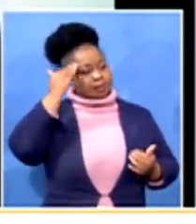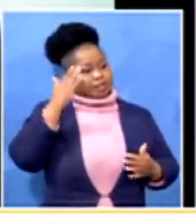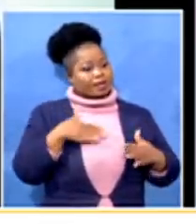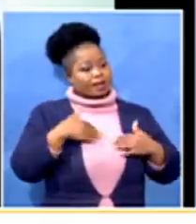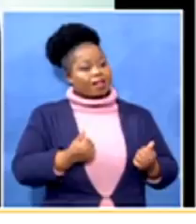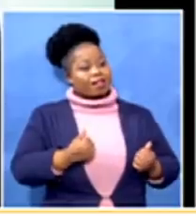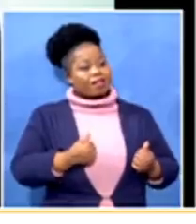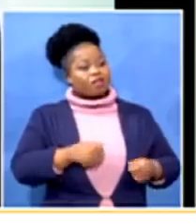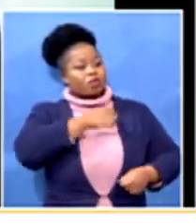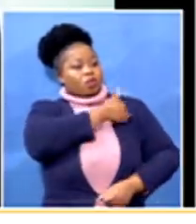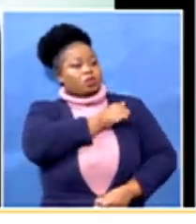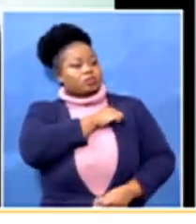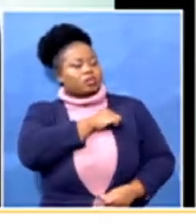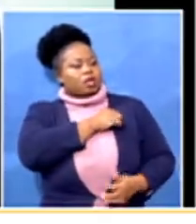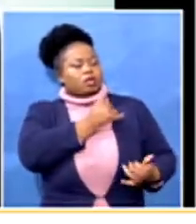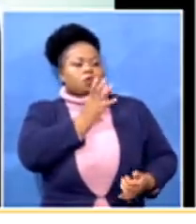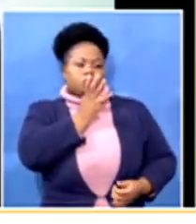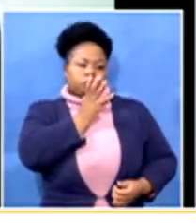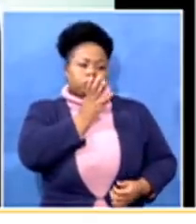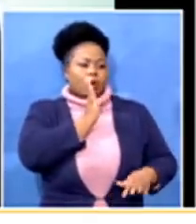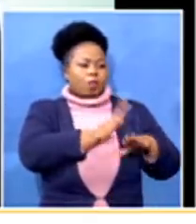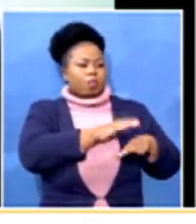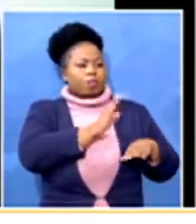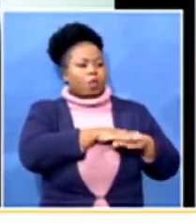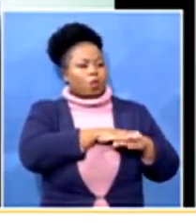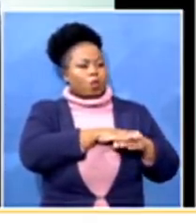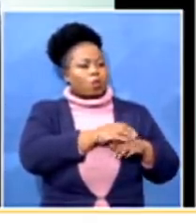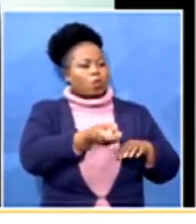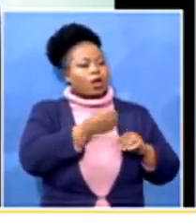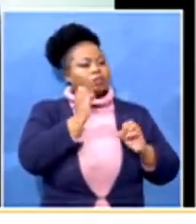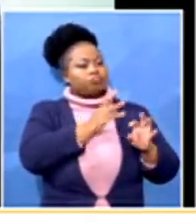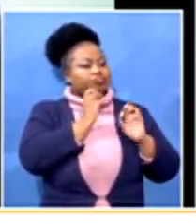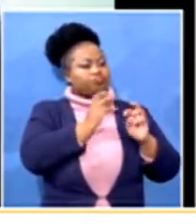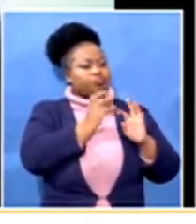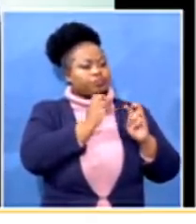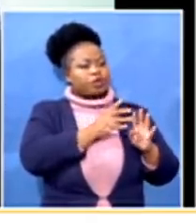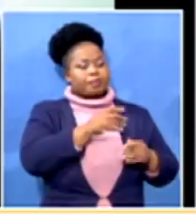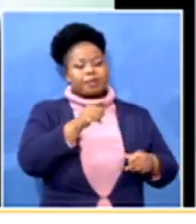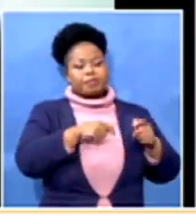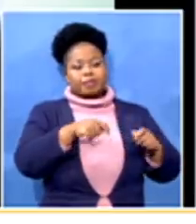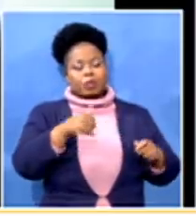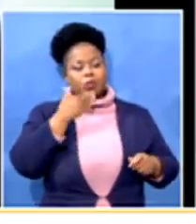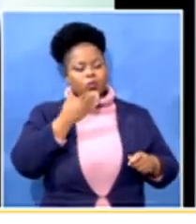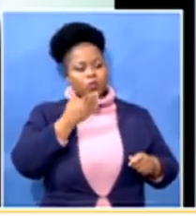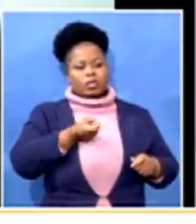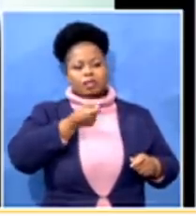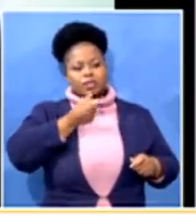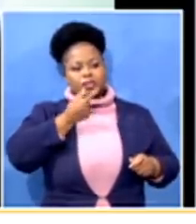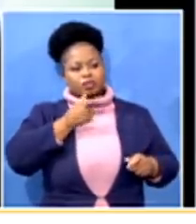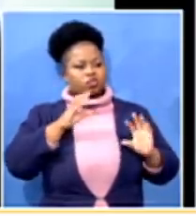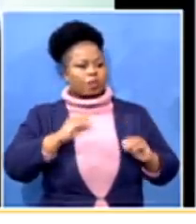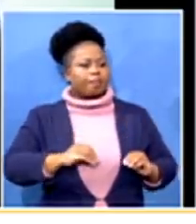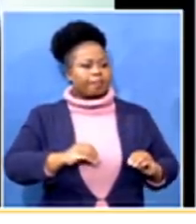segments of hospitals are getting fuller as a result of people actually relapsing. Perhaps you can elaborate a bit more on this.